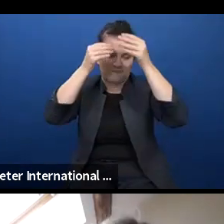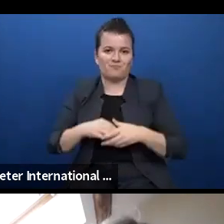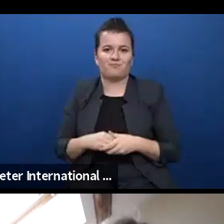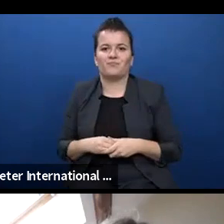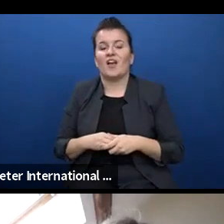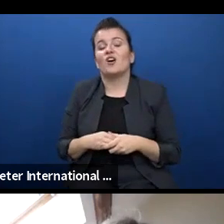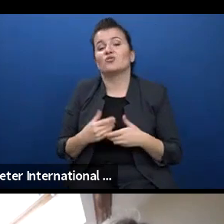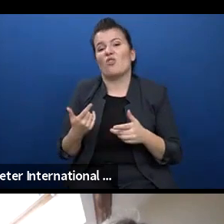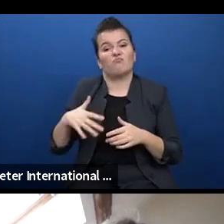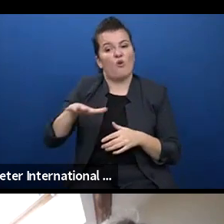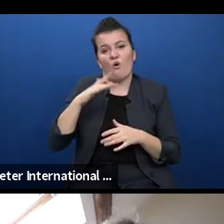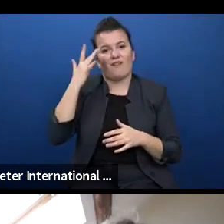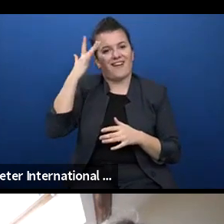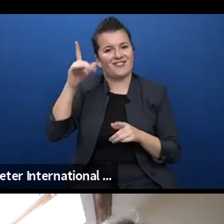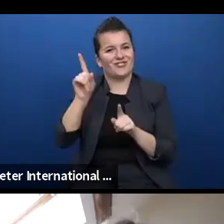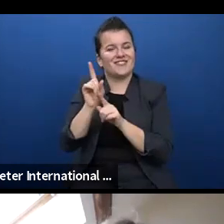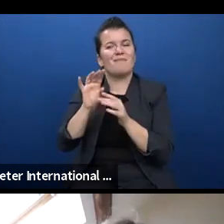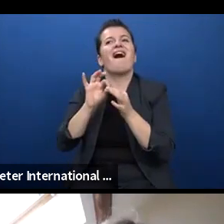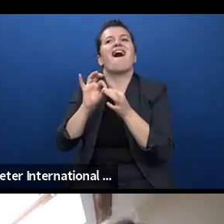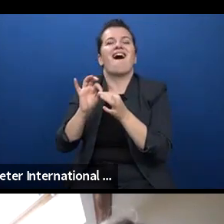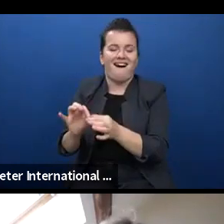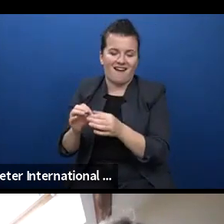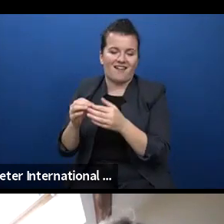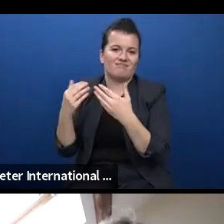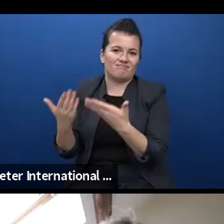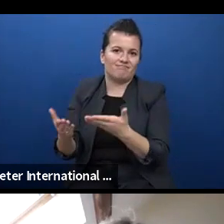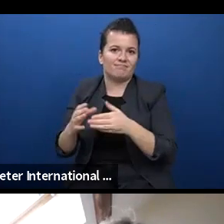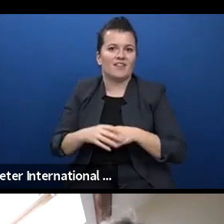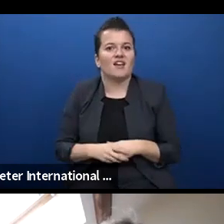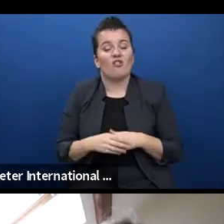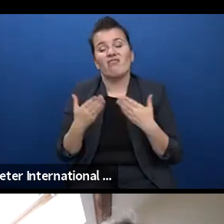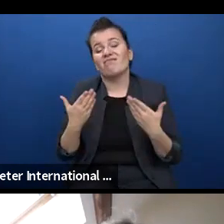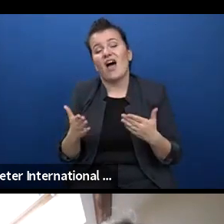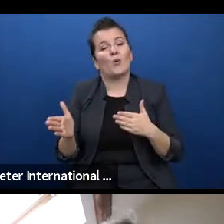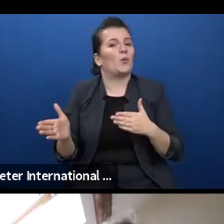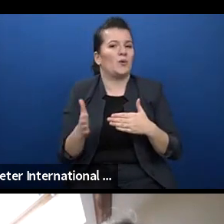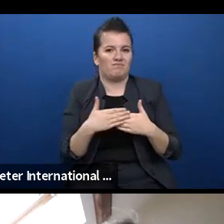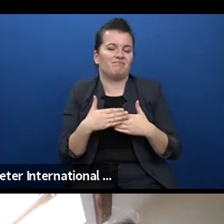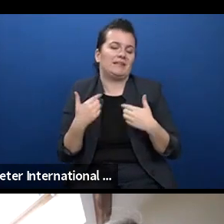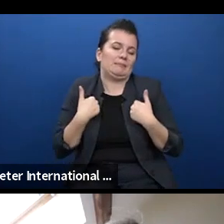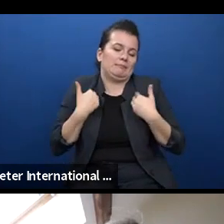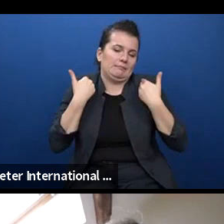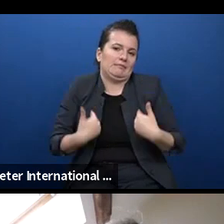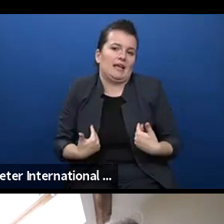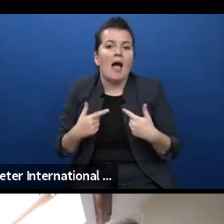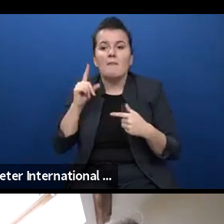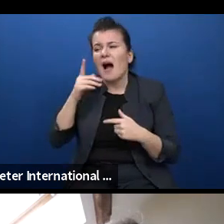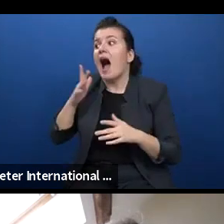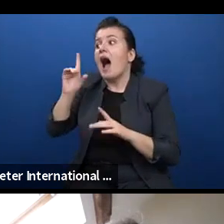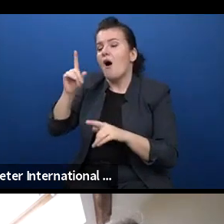want to mention two words concerning the question that that